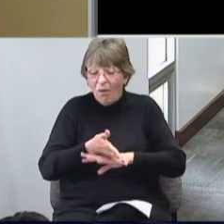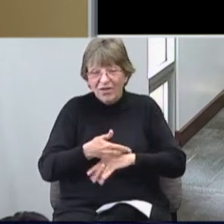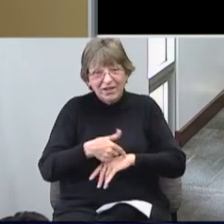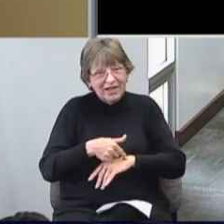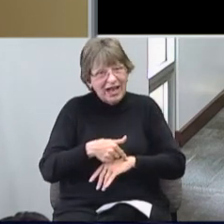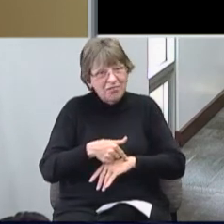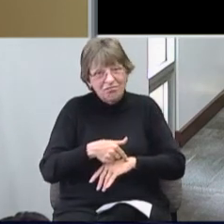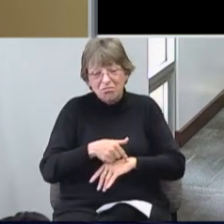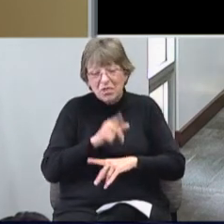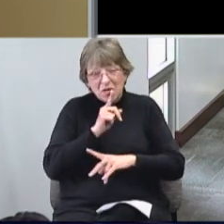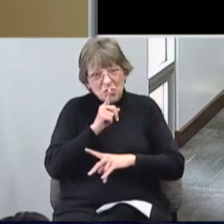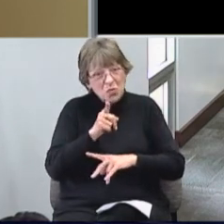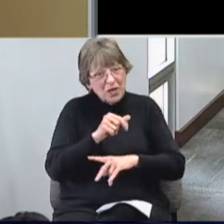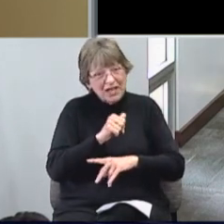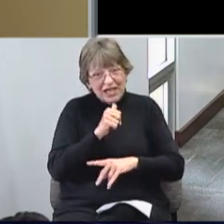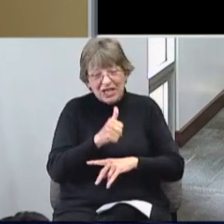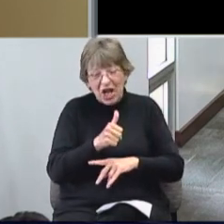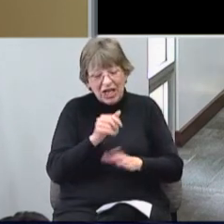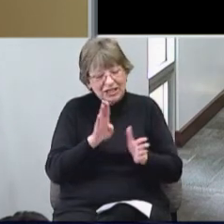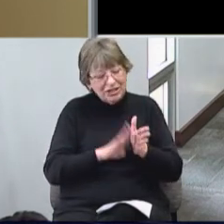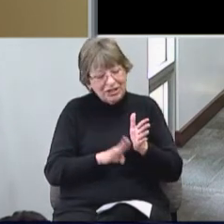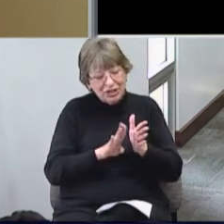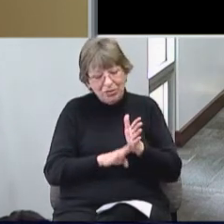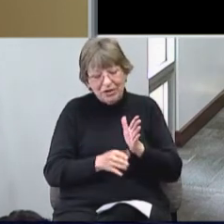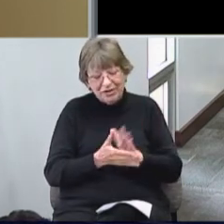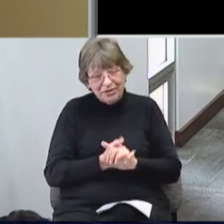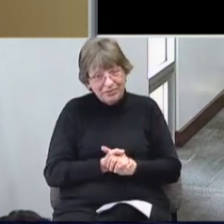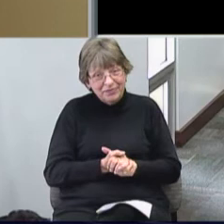it's really not the cheapest cost.